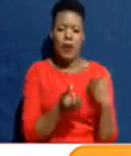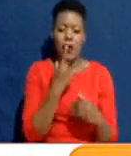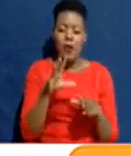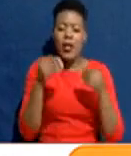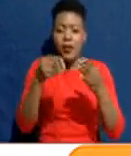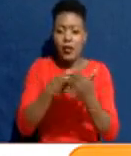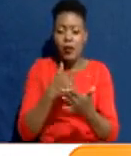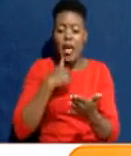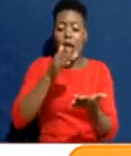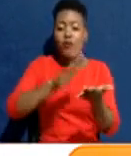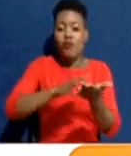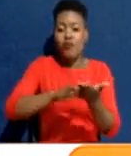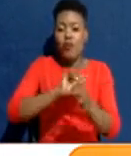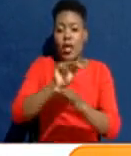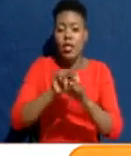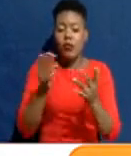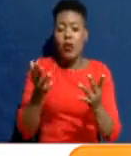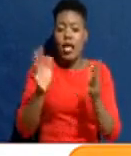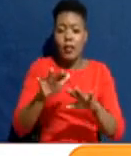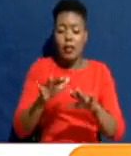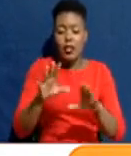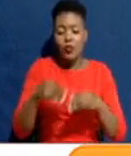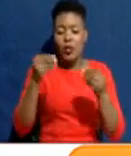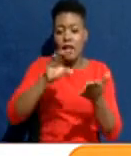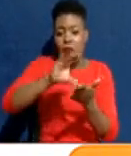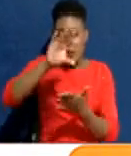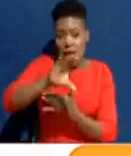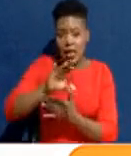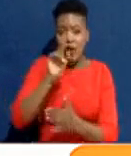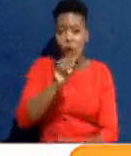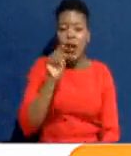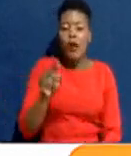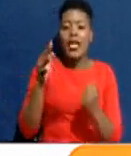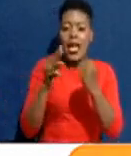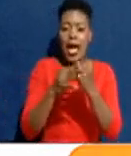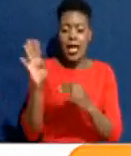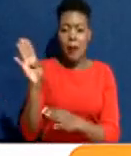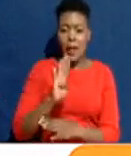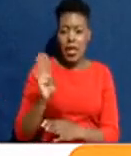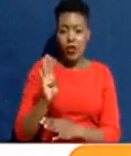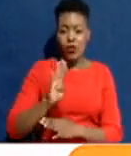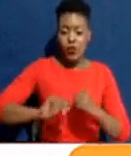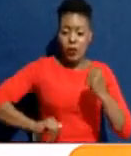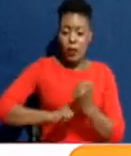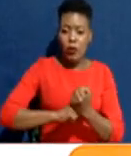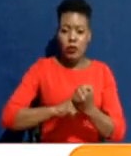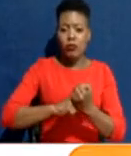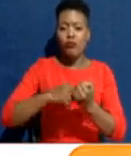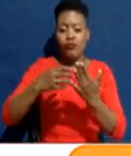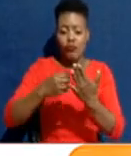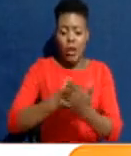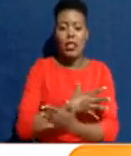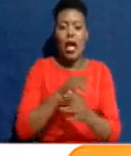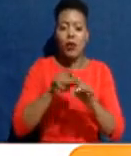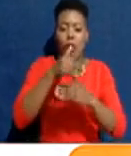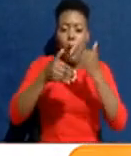National Assembly to effect a budget allocation of Kenya shillings 1.9 billion for construction of cancer center